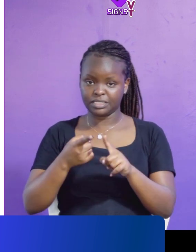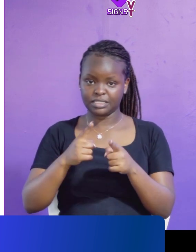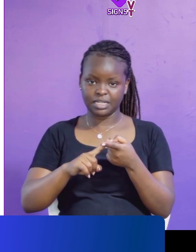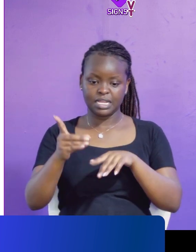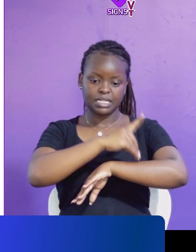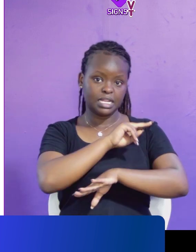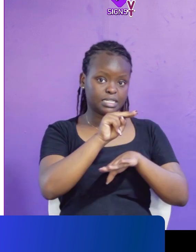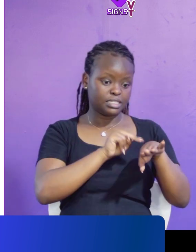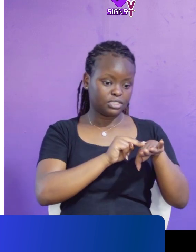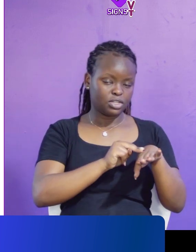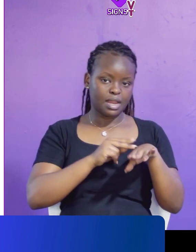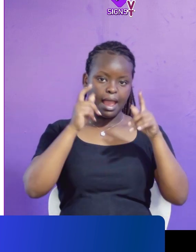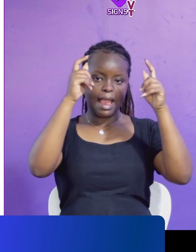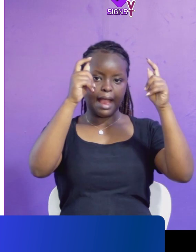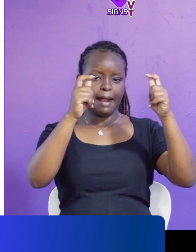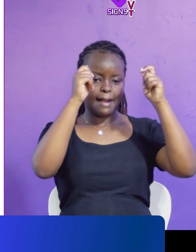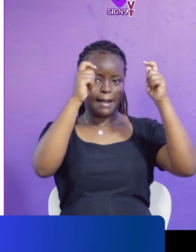Nation, campaign podium.